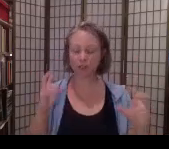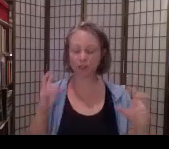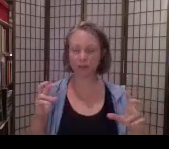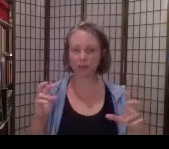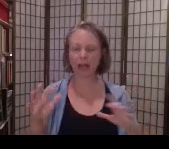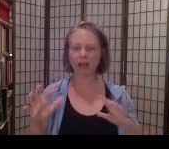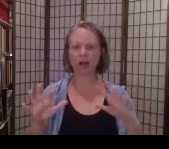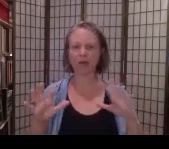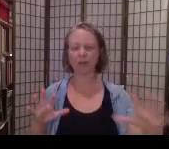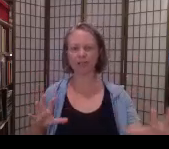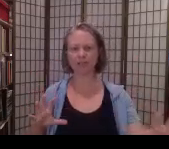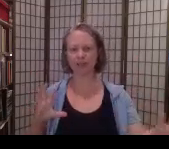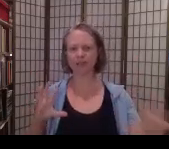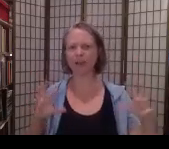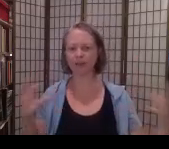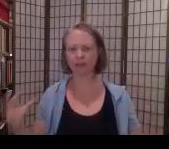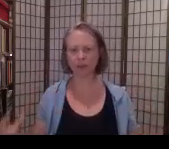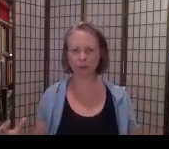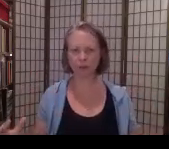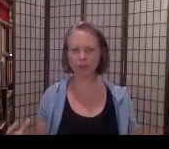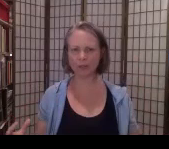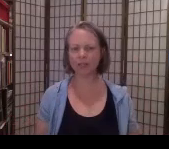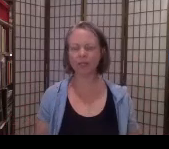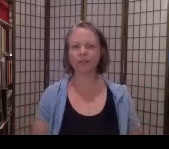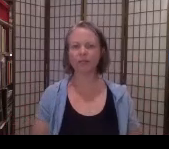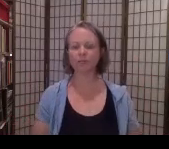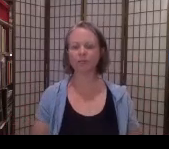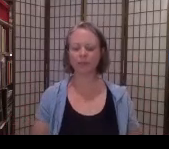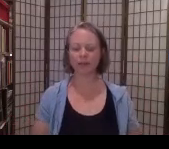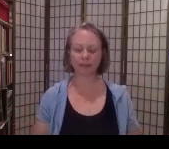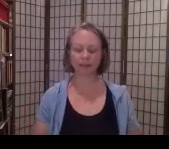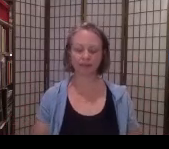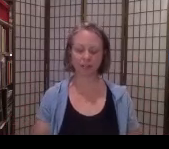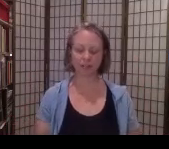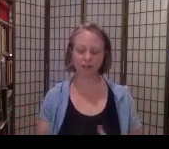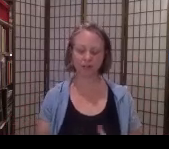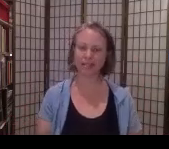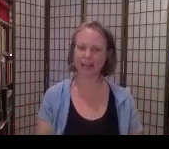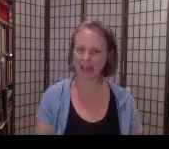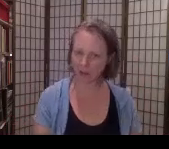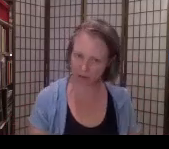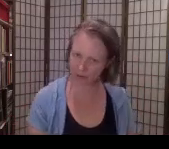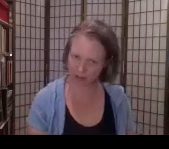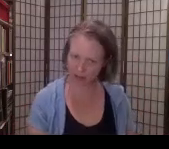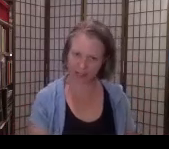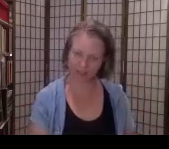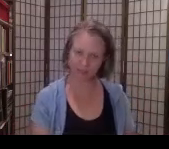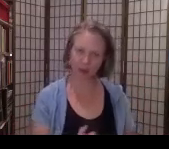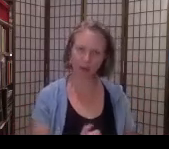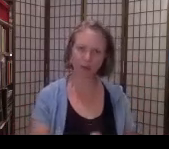judge, if you will, how harmonious things are in the world. So do you feel like things in general right now are